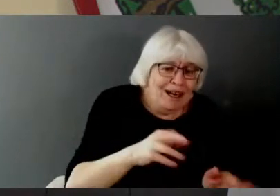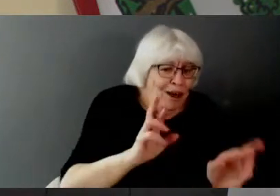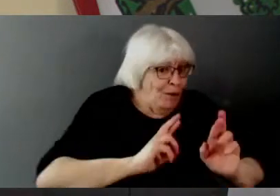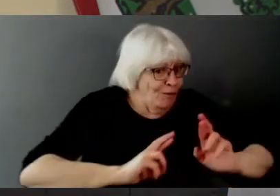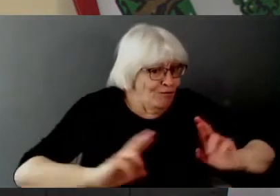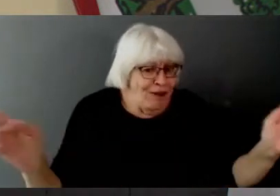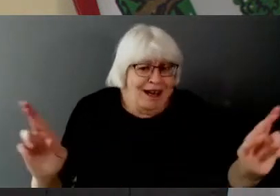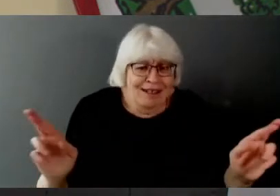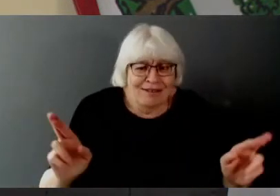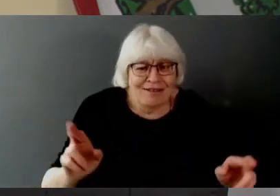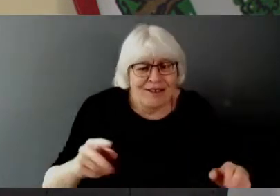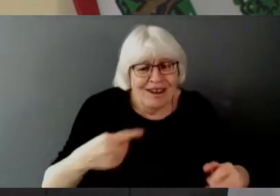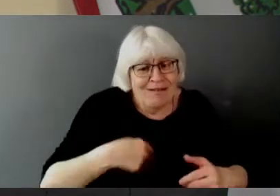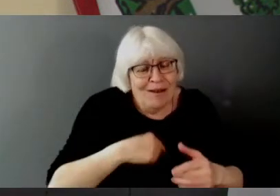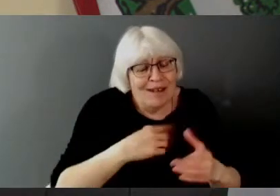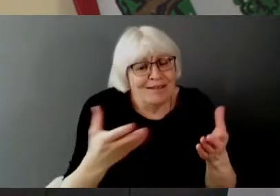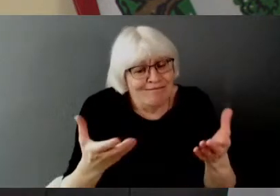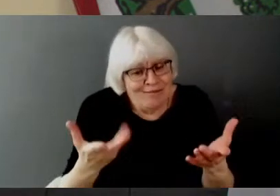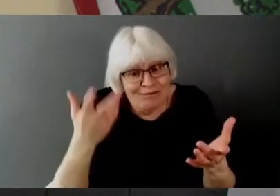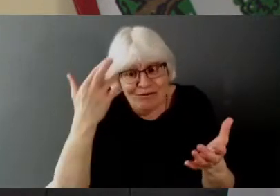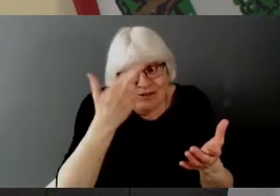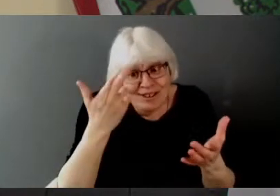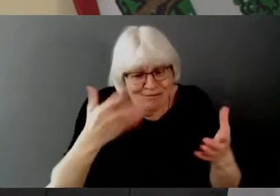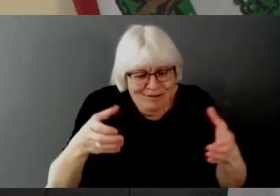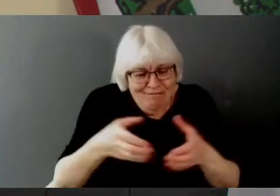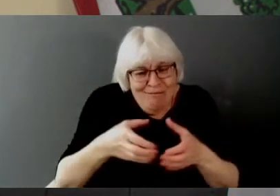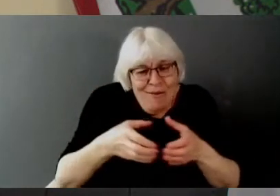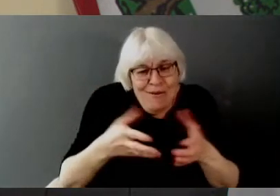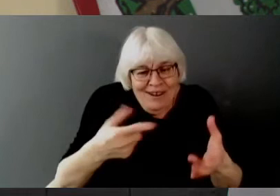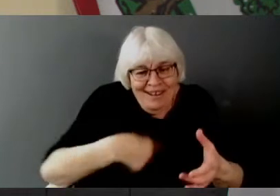another factor too. So. Understood. Thanks to you both.